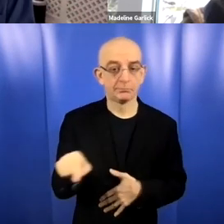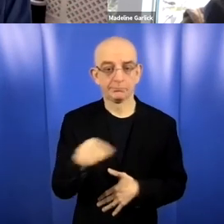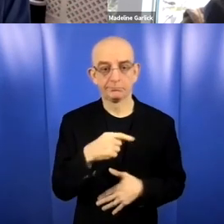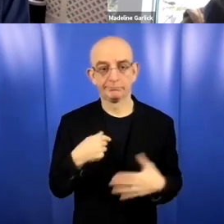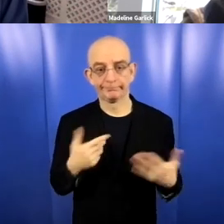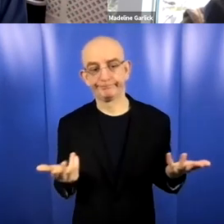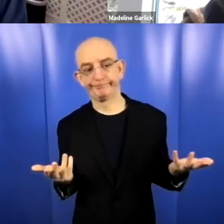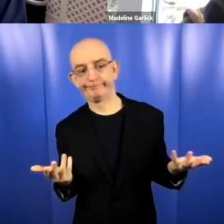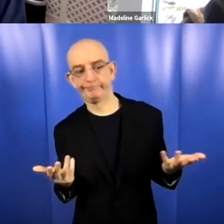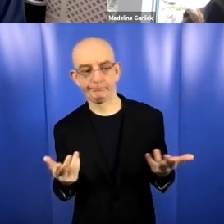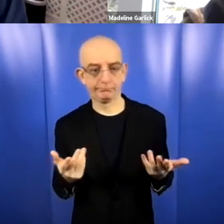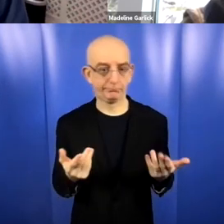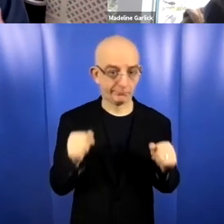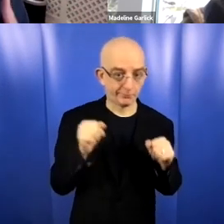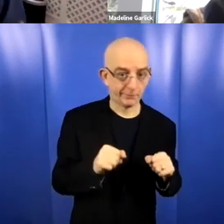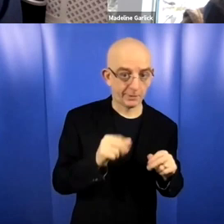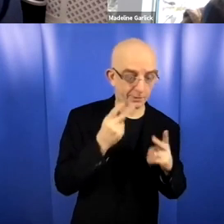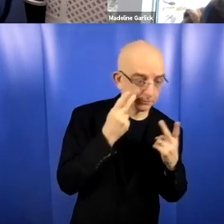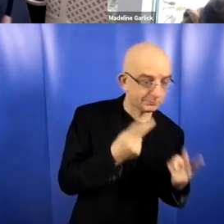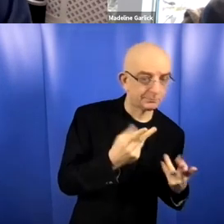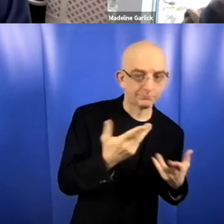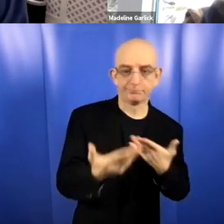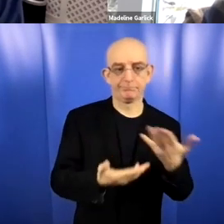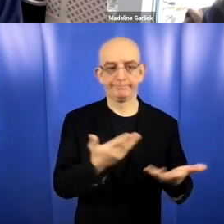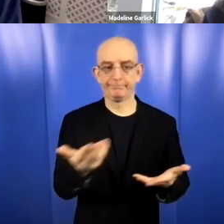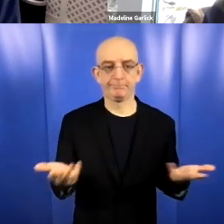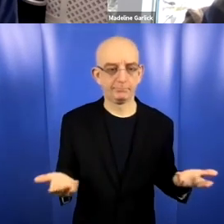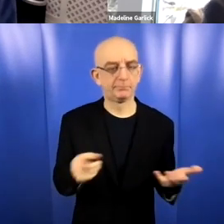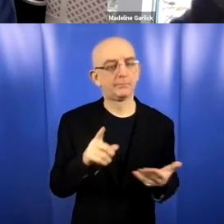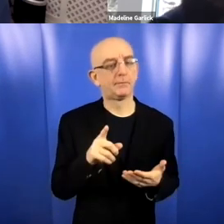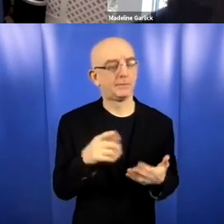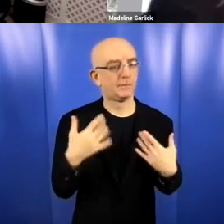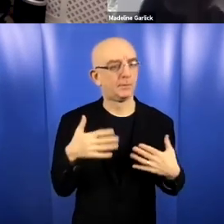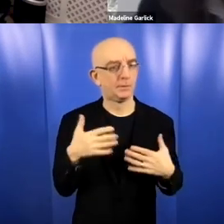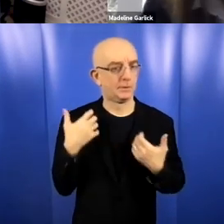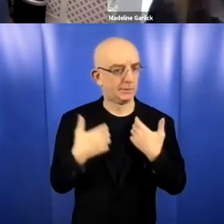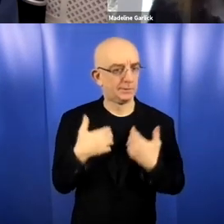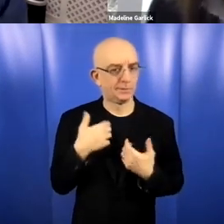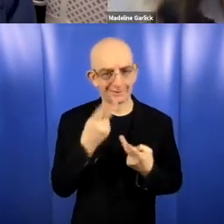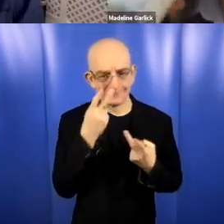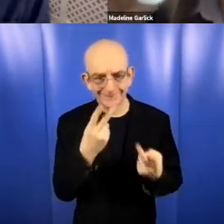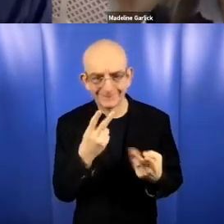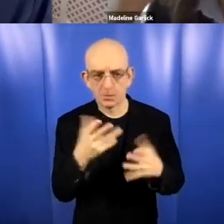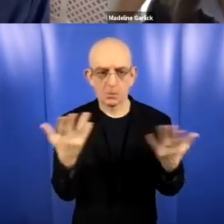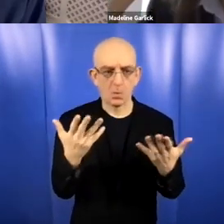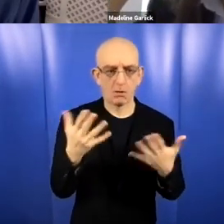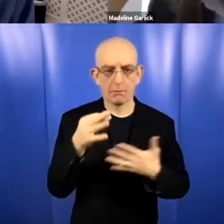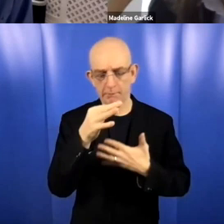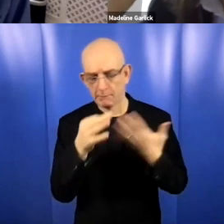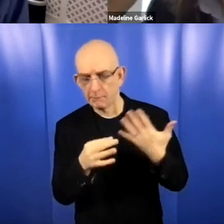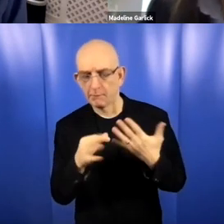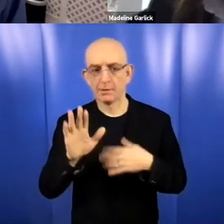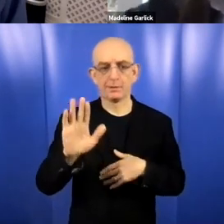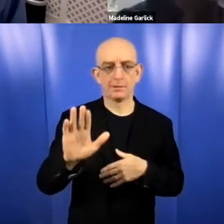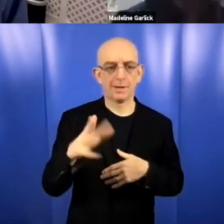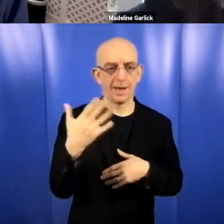factors, climate factors, are impacting displacement as well, because in some ways those